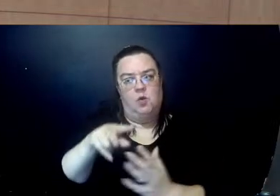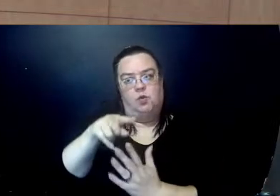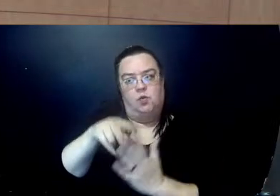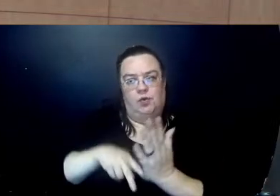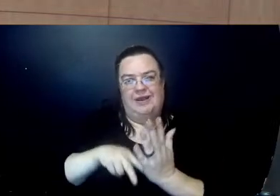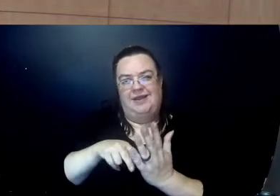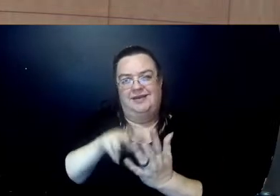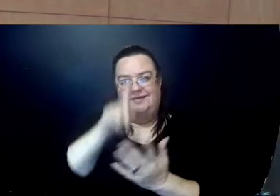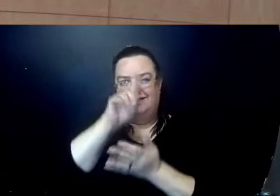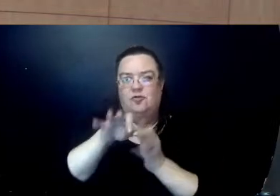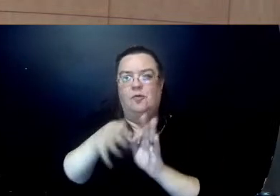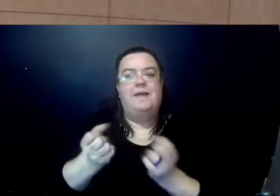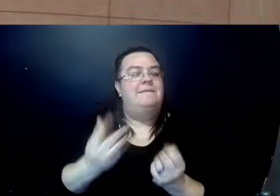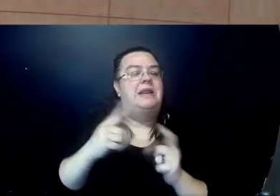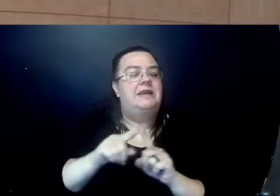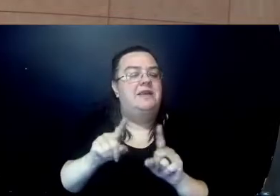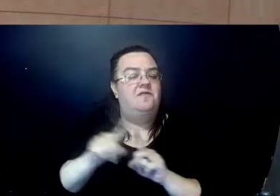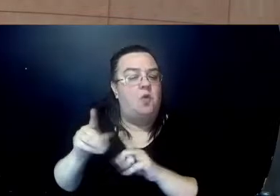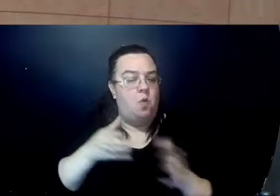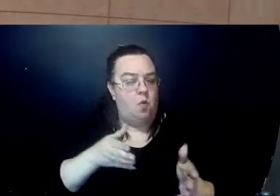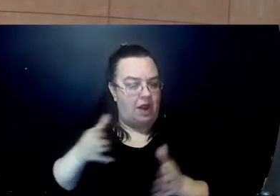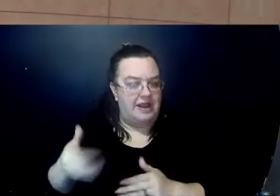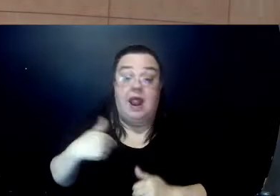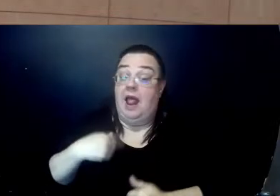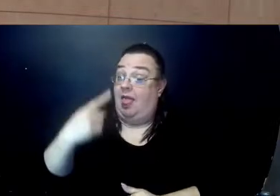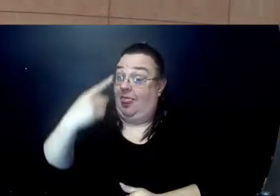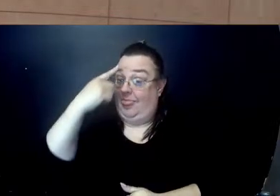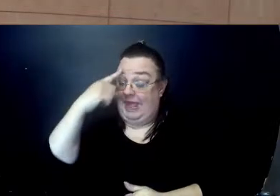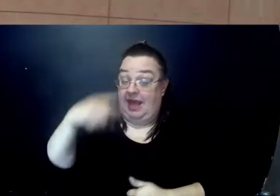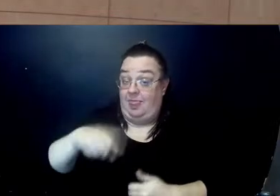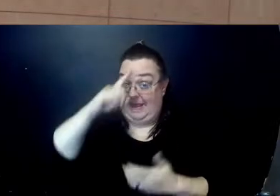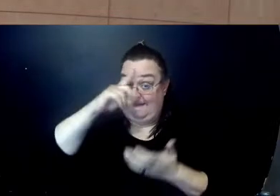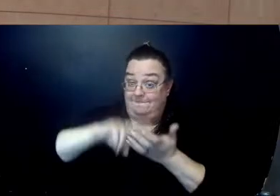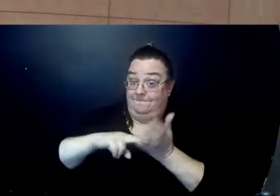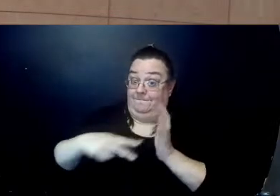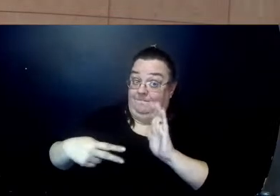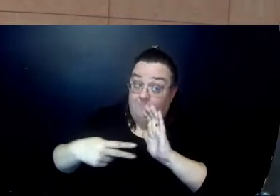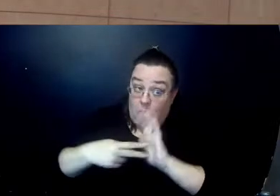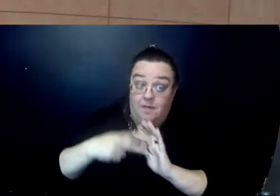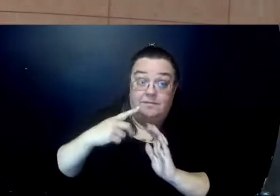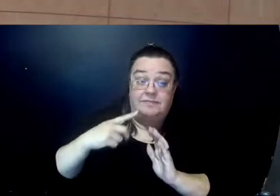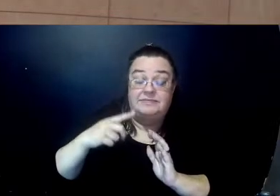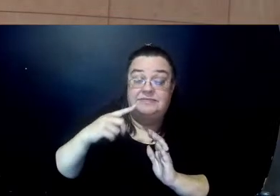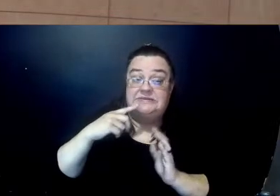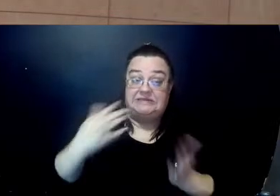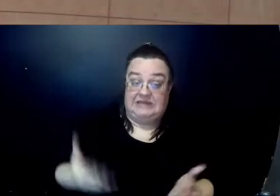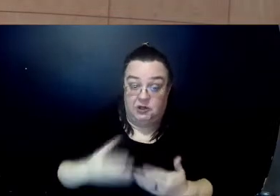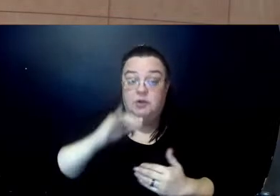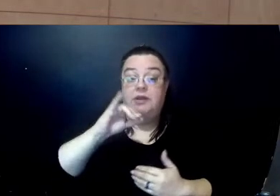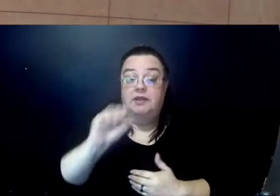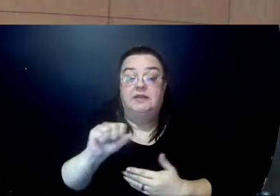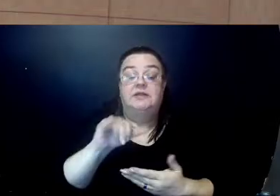number of ways. And the way that I think it's meant to read here is that